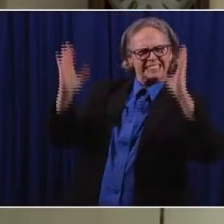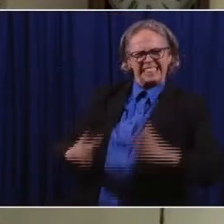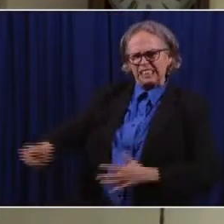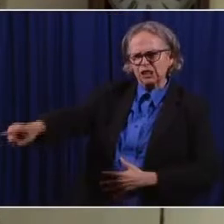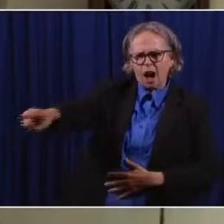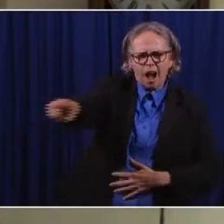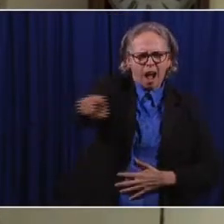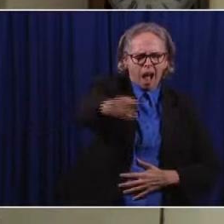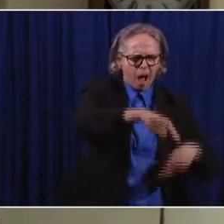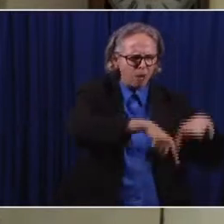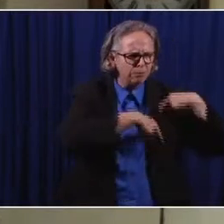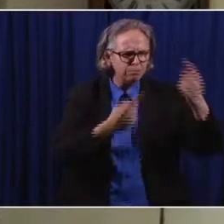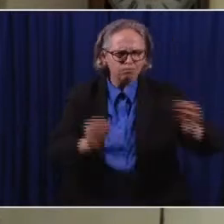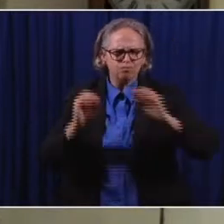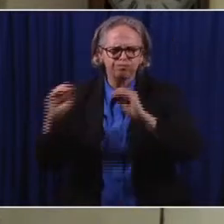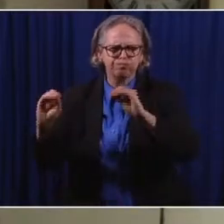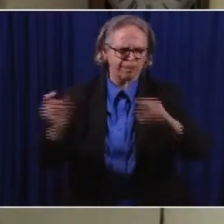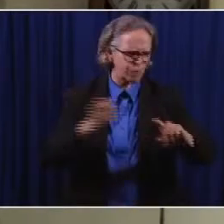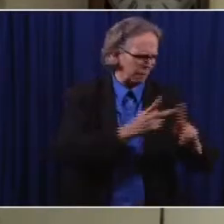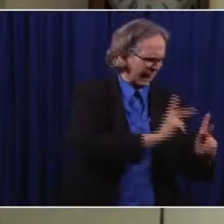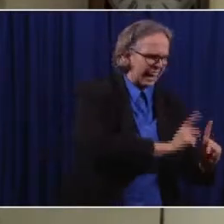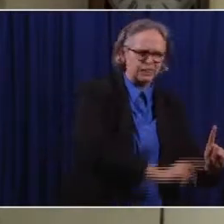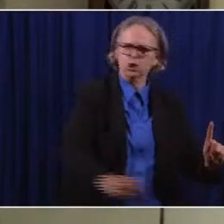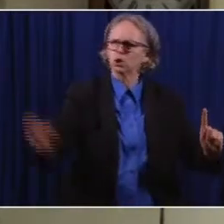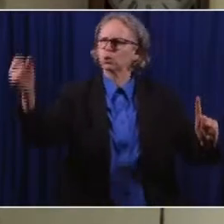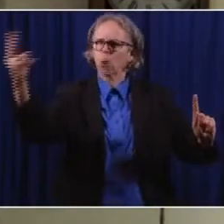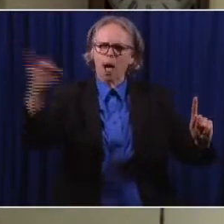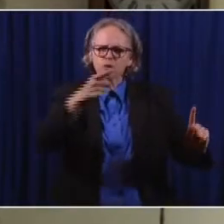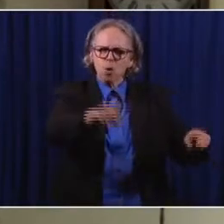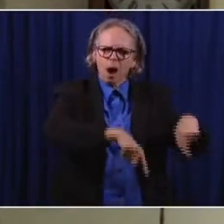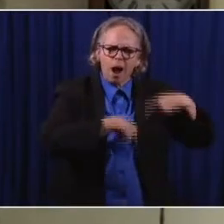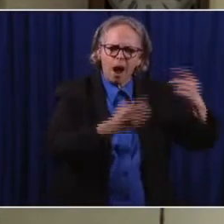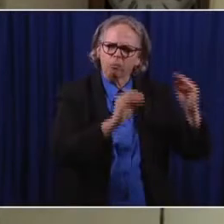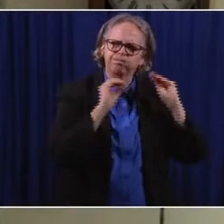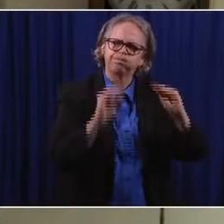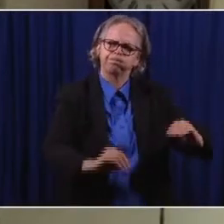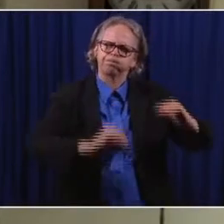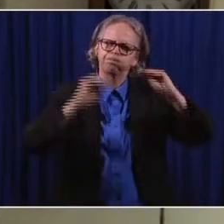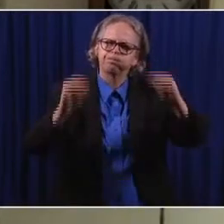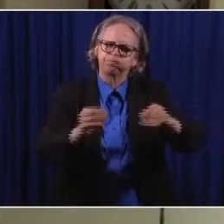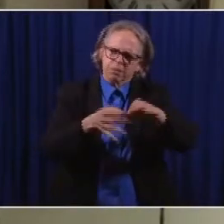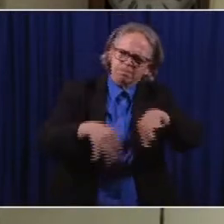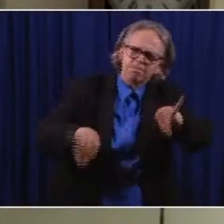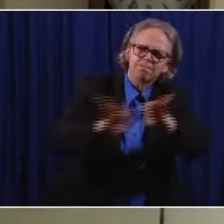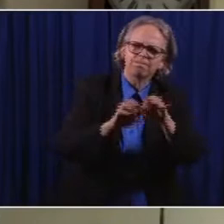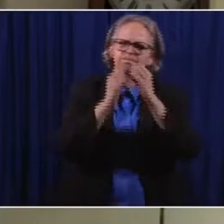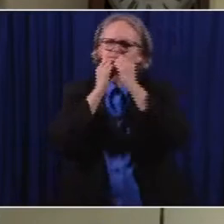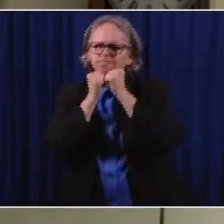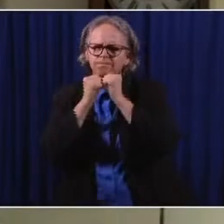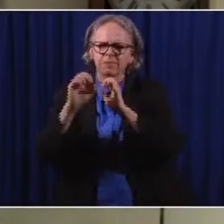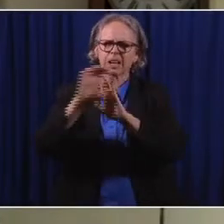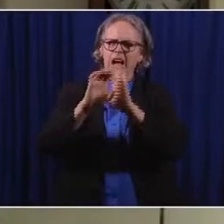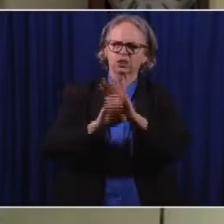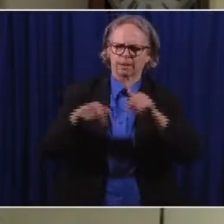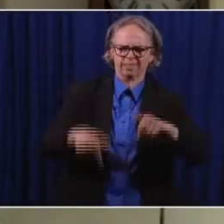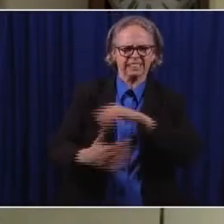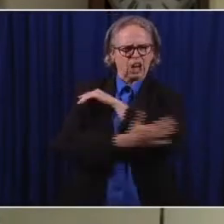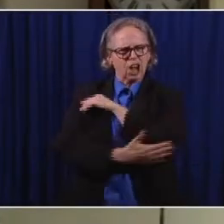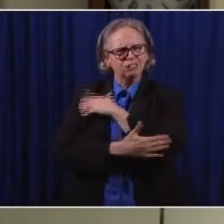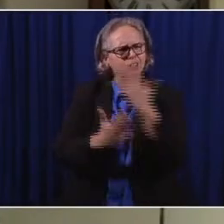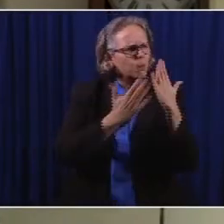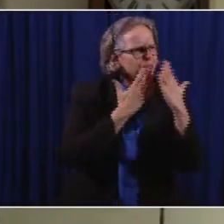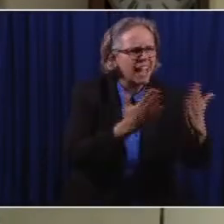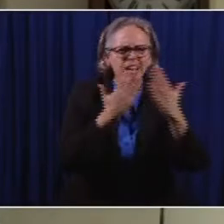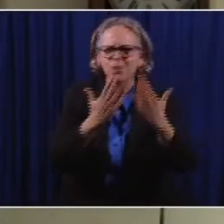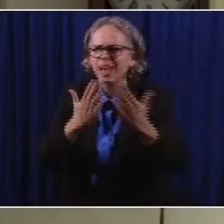grade school and junior high. Thank you for what you're doing. When Fran and I got married, I thought I was going to be a